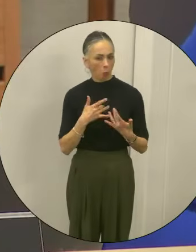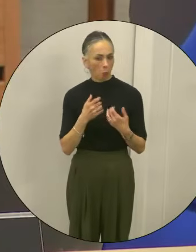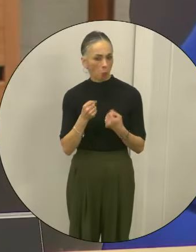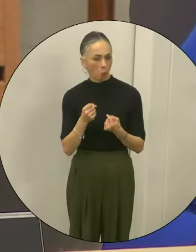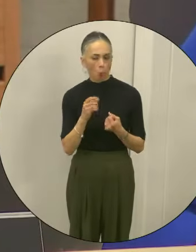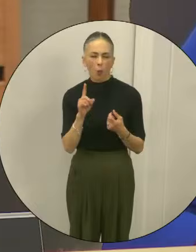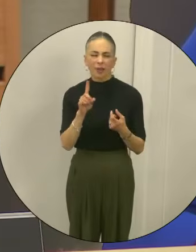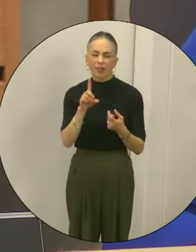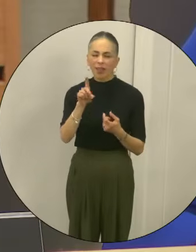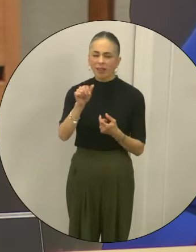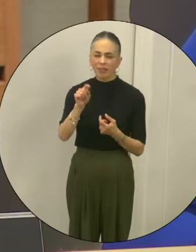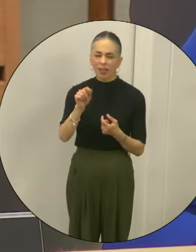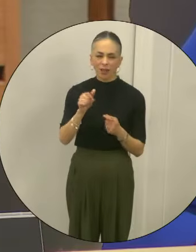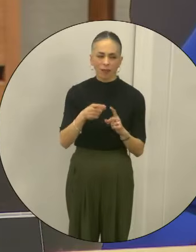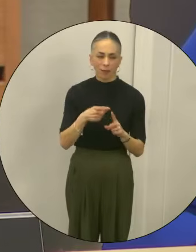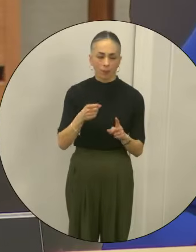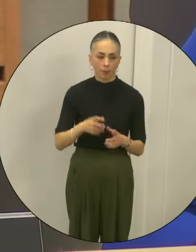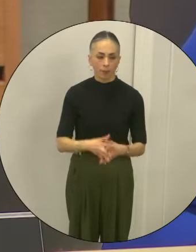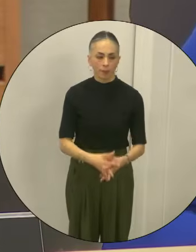from?